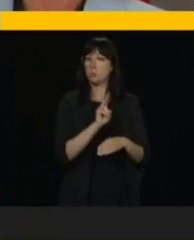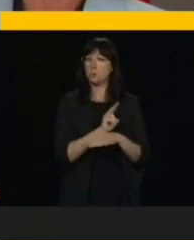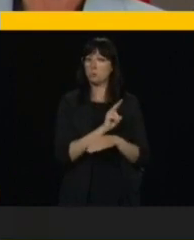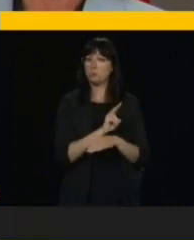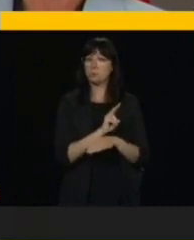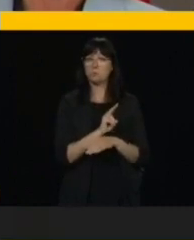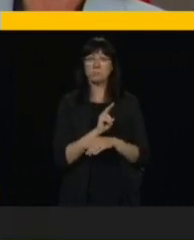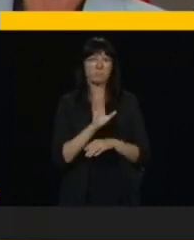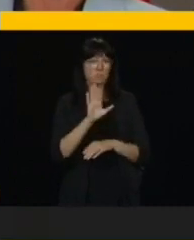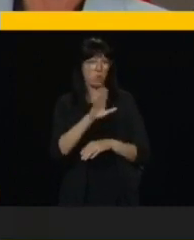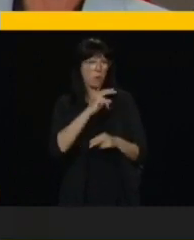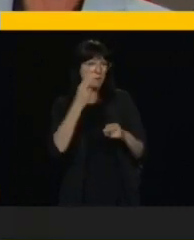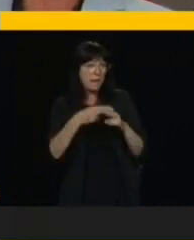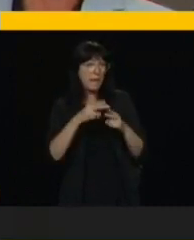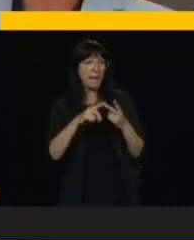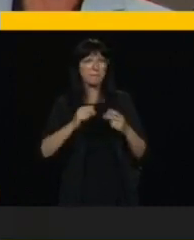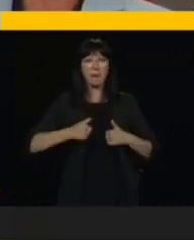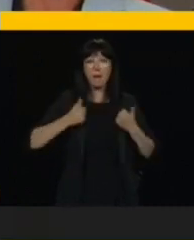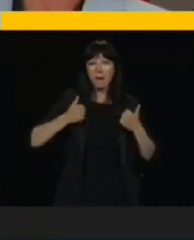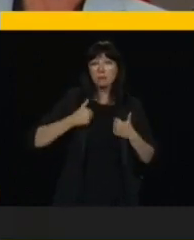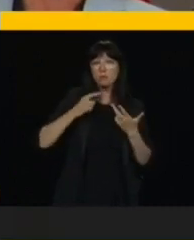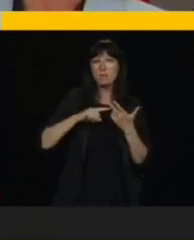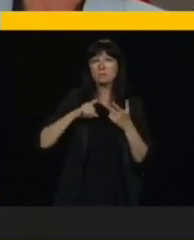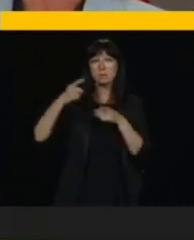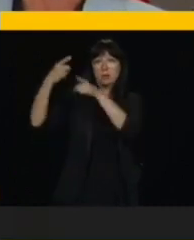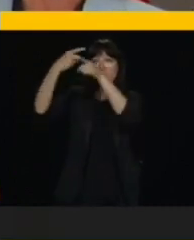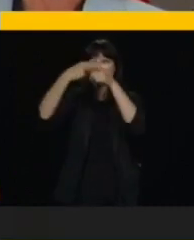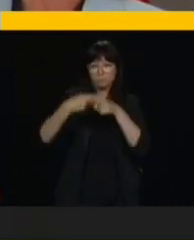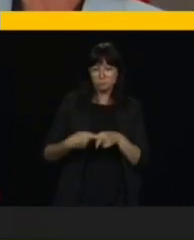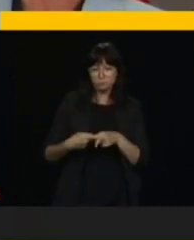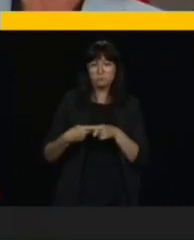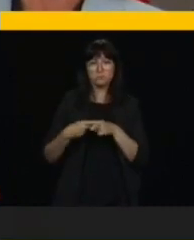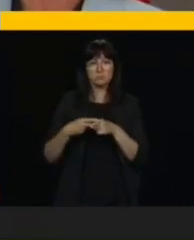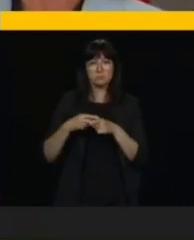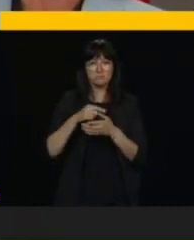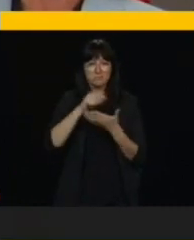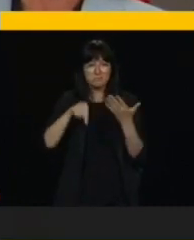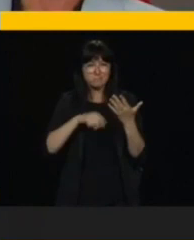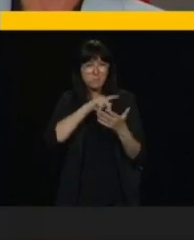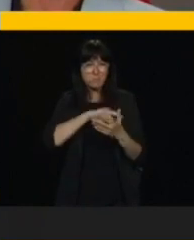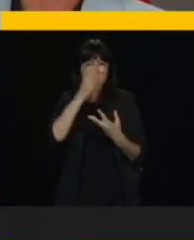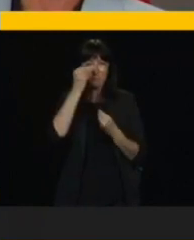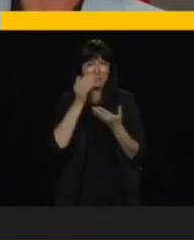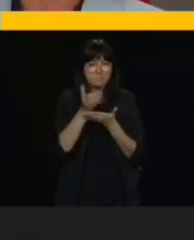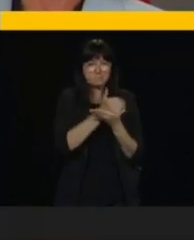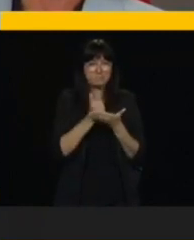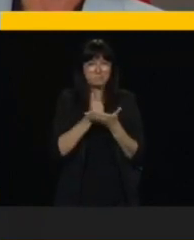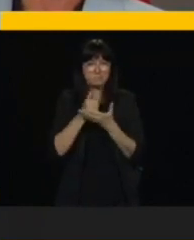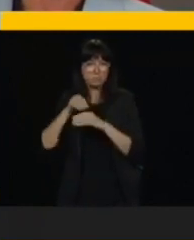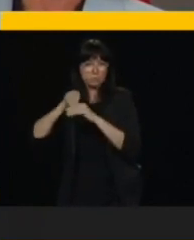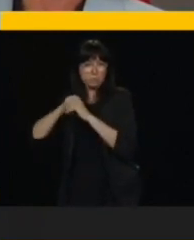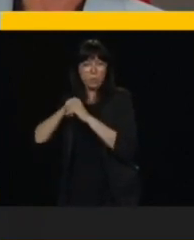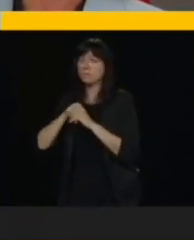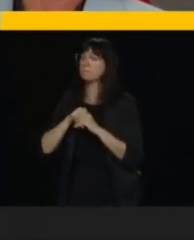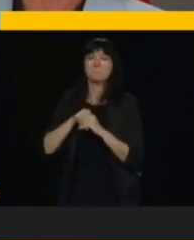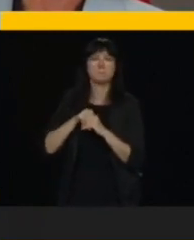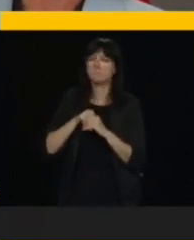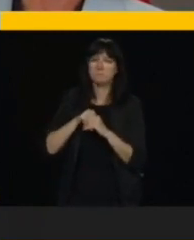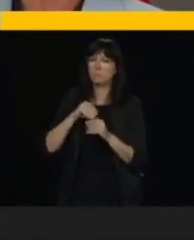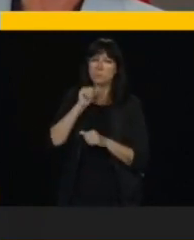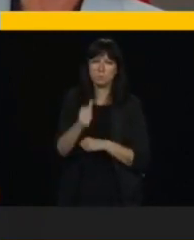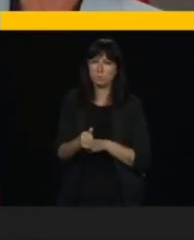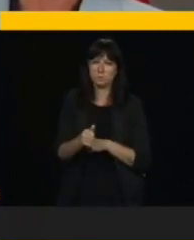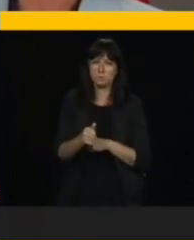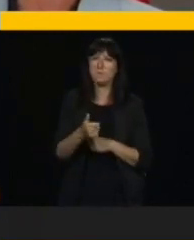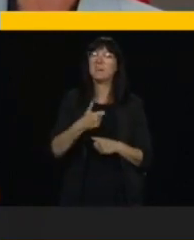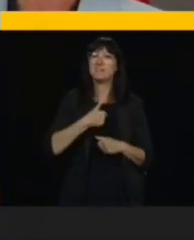collect your name, your address, your geolocation, or any other personal information. I've downloaded the app this morning, and I